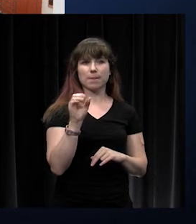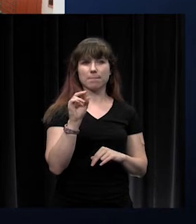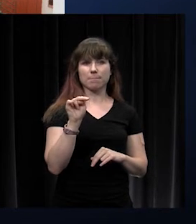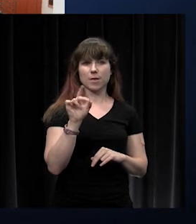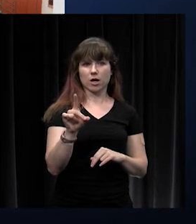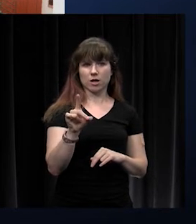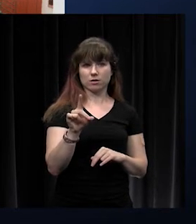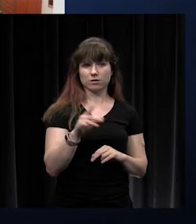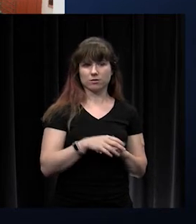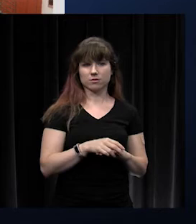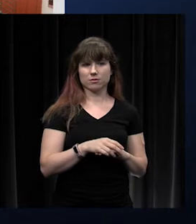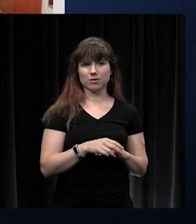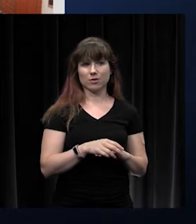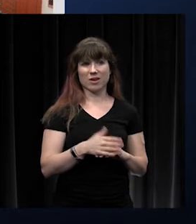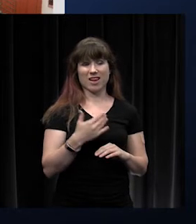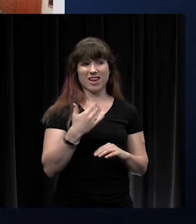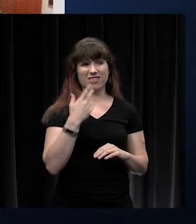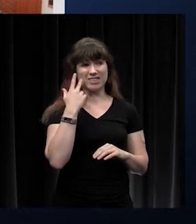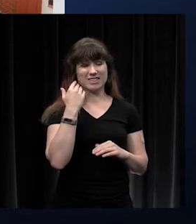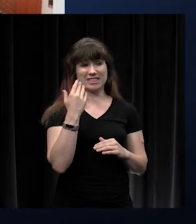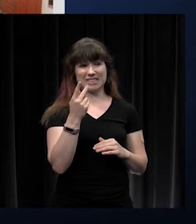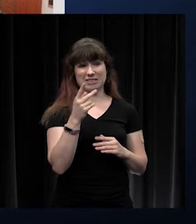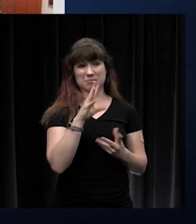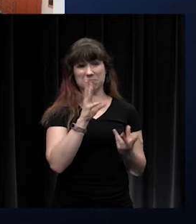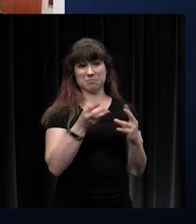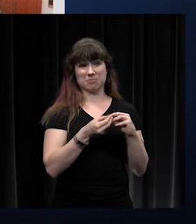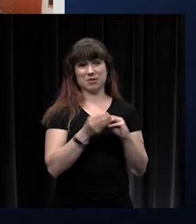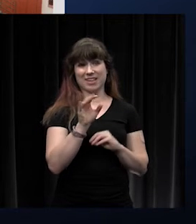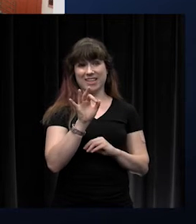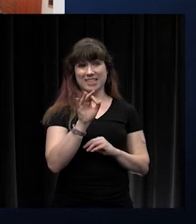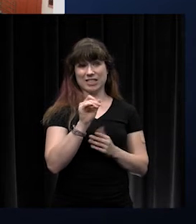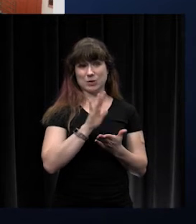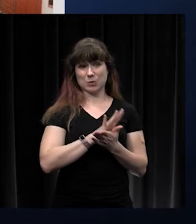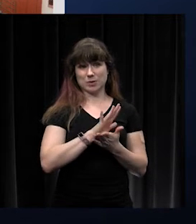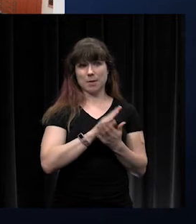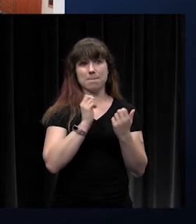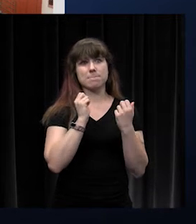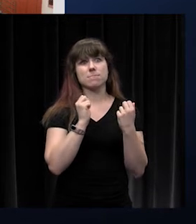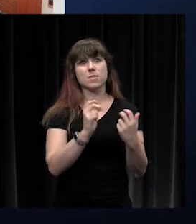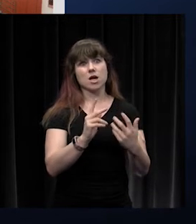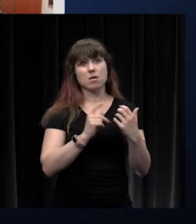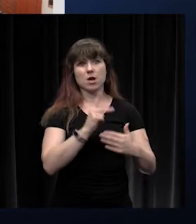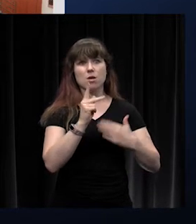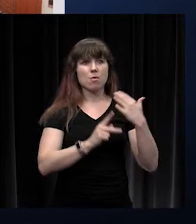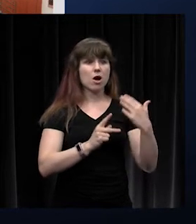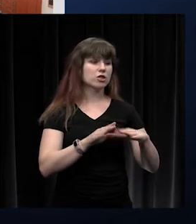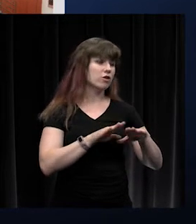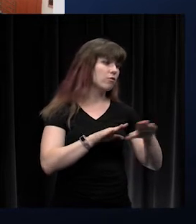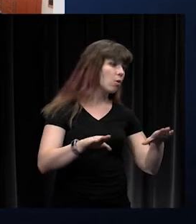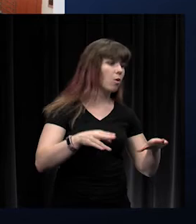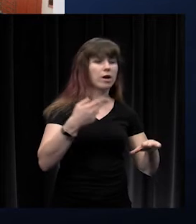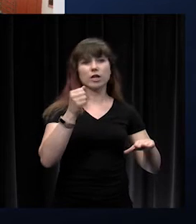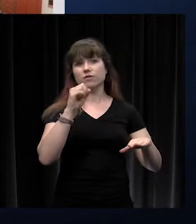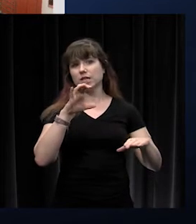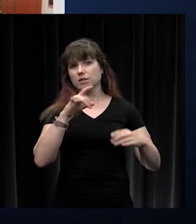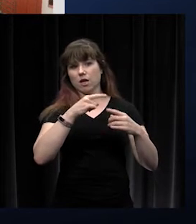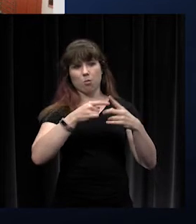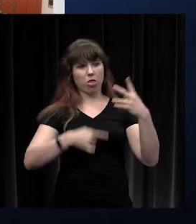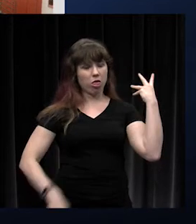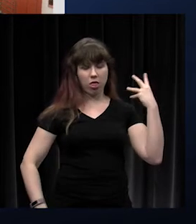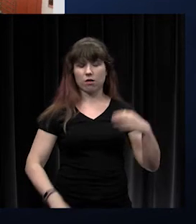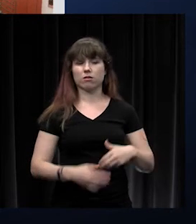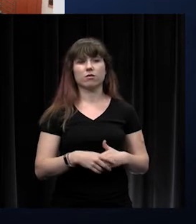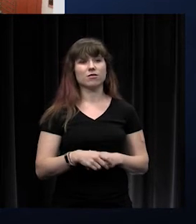across 19 schools, and you can imagine many, many projects from flooring to HVAC. And you can see also